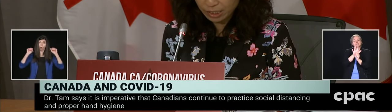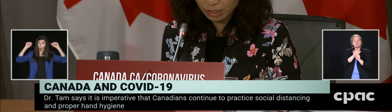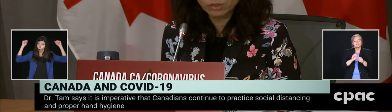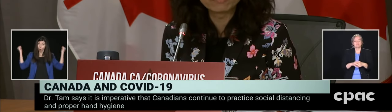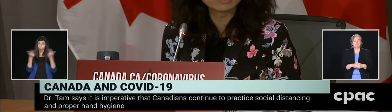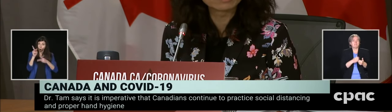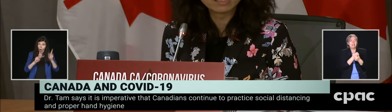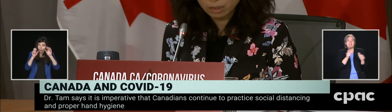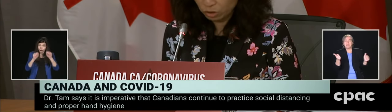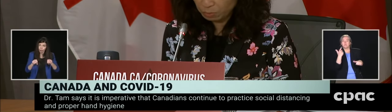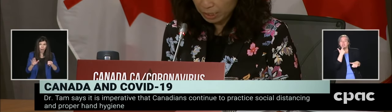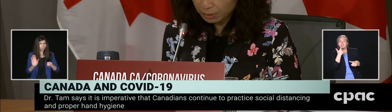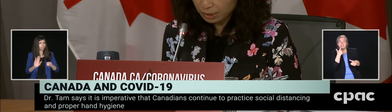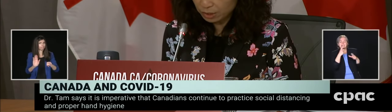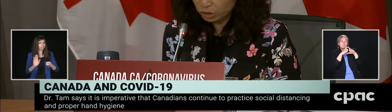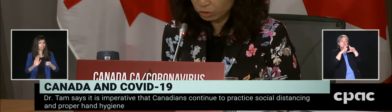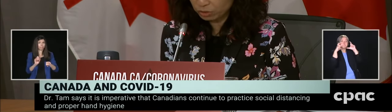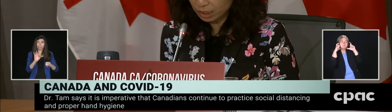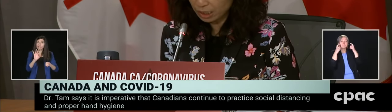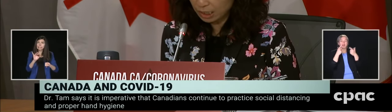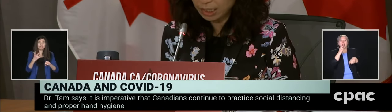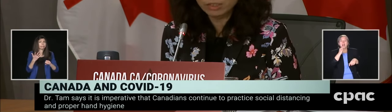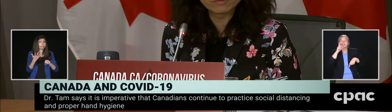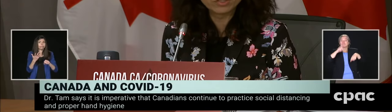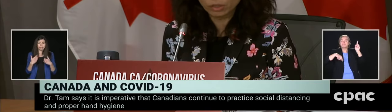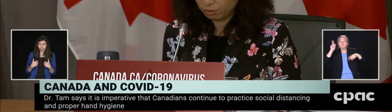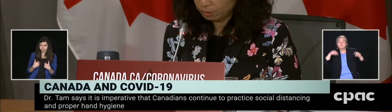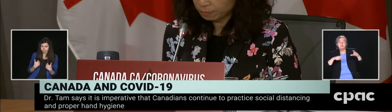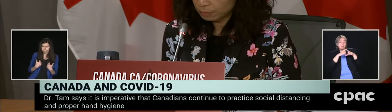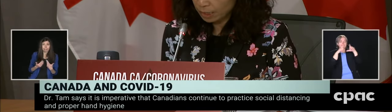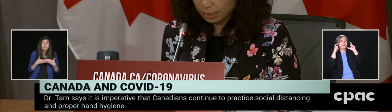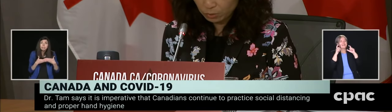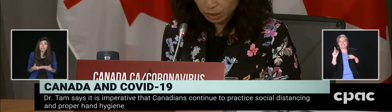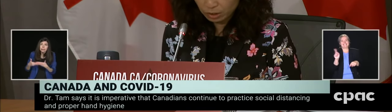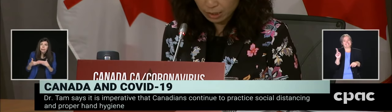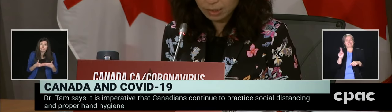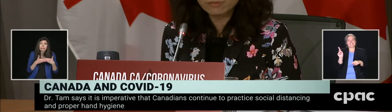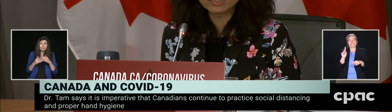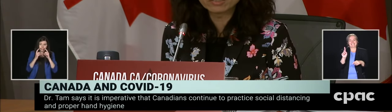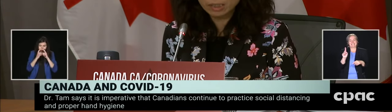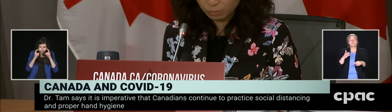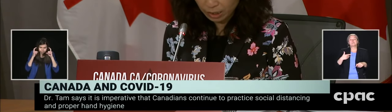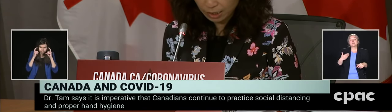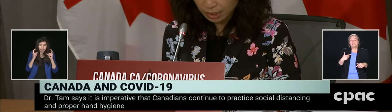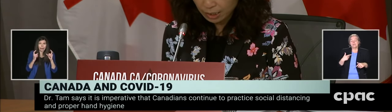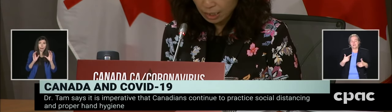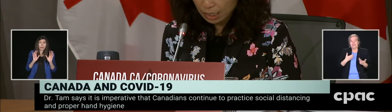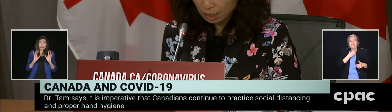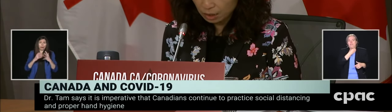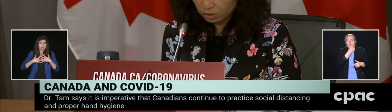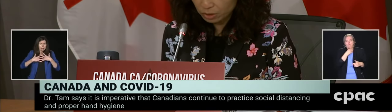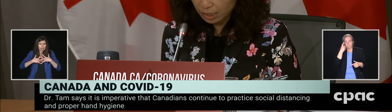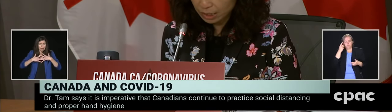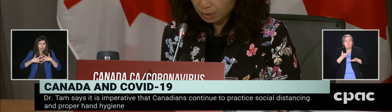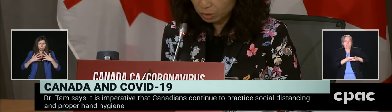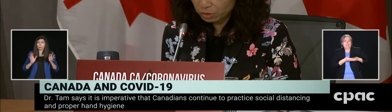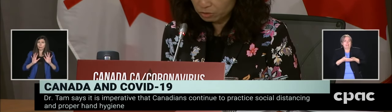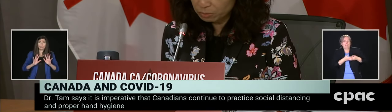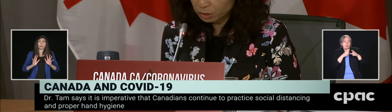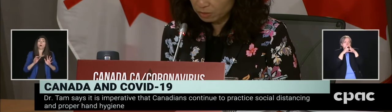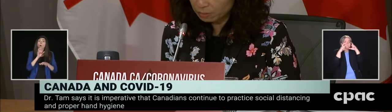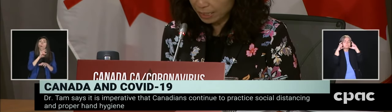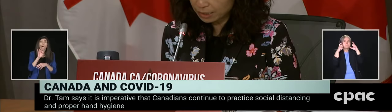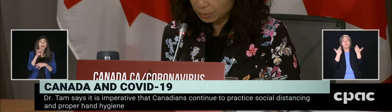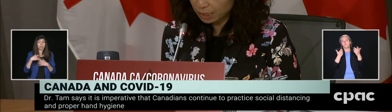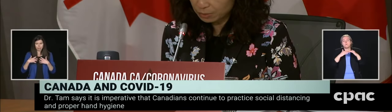a suffocation risk to babies and children under the age of 2, anyone who has difficulties breathing, and others who are unable